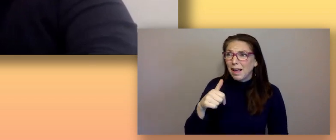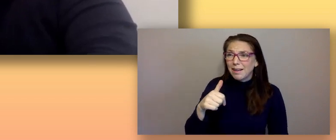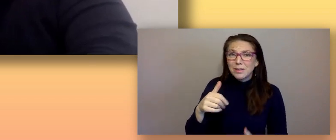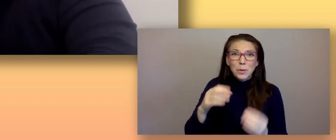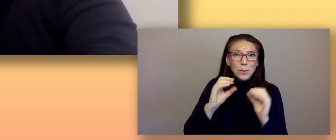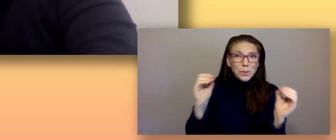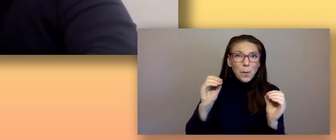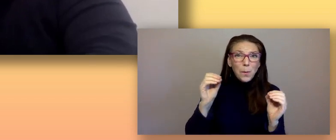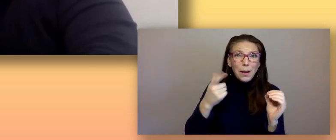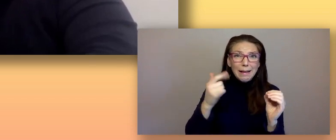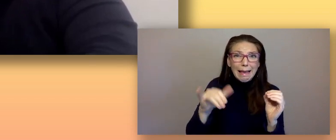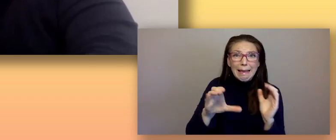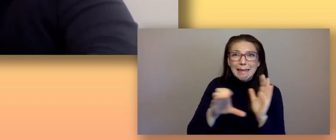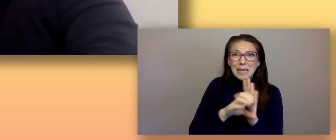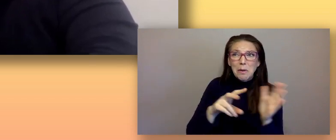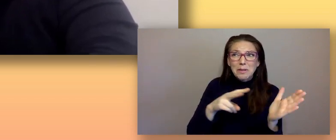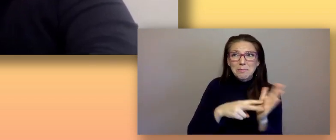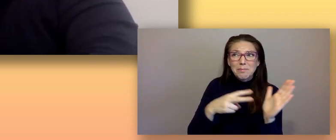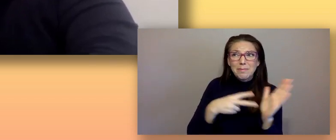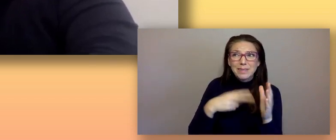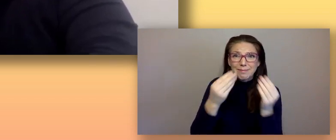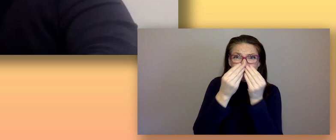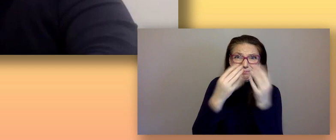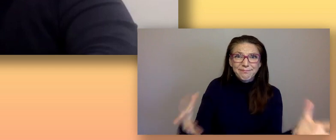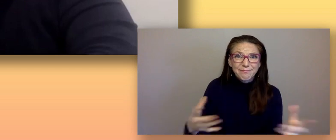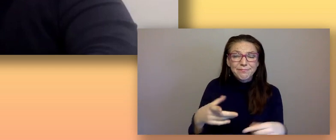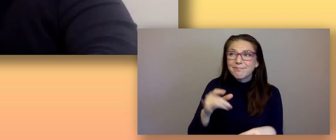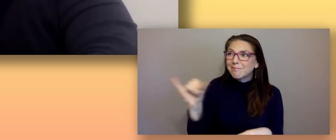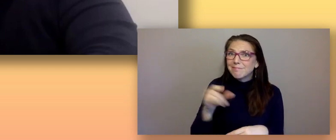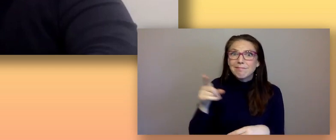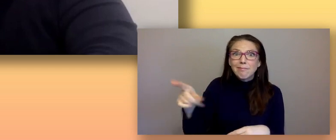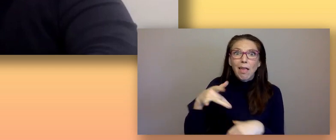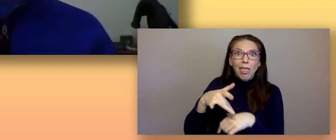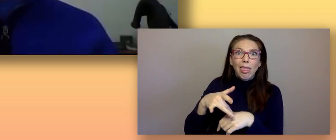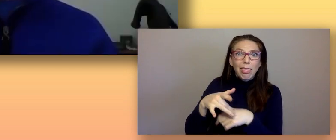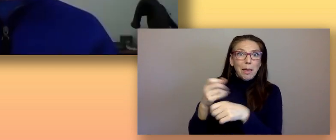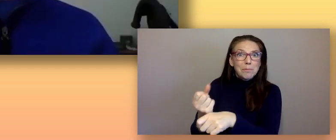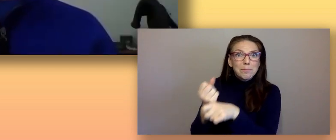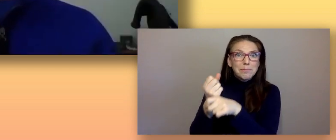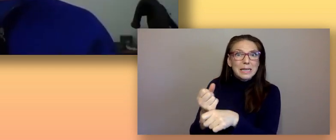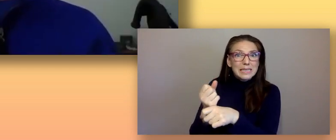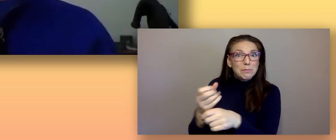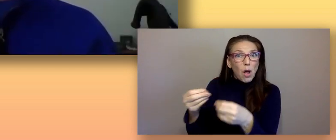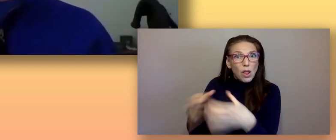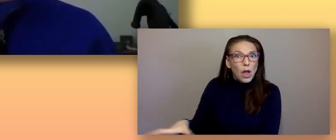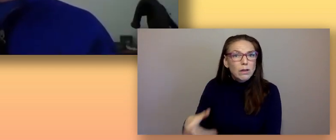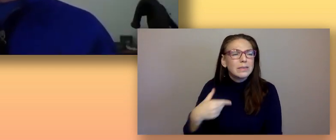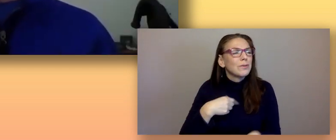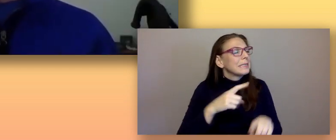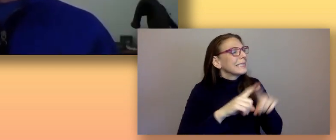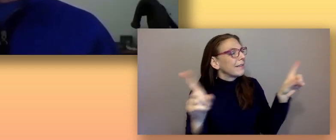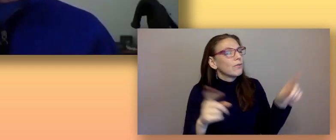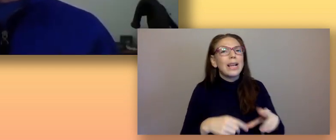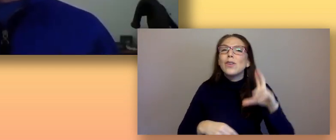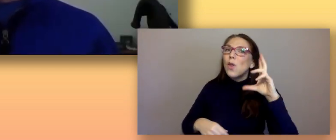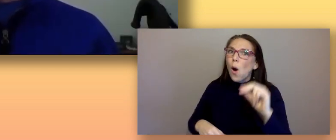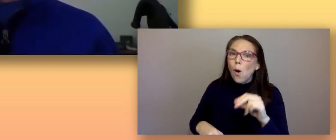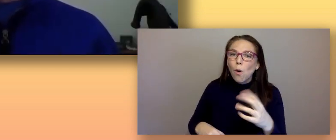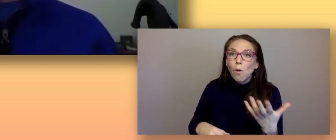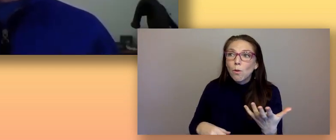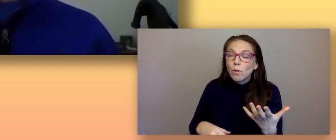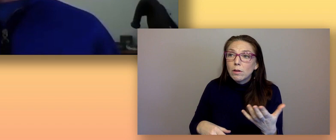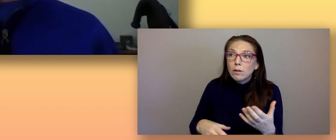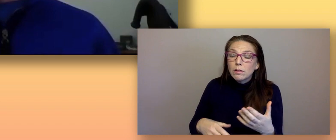without gay characters. Just like you lost interest in your obsession with baseball. This is different. No, it isn't.